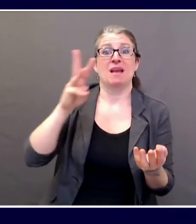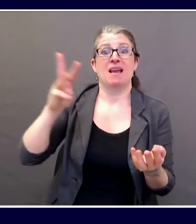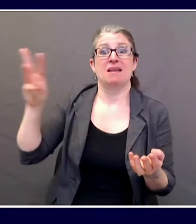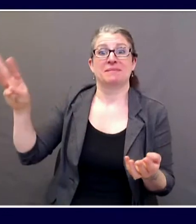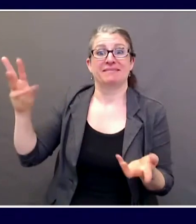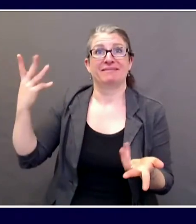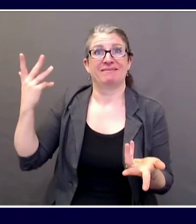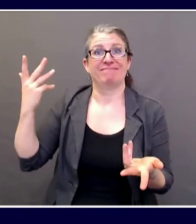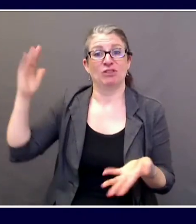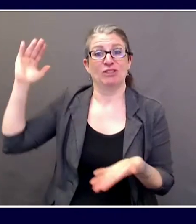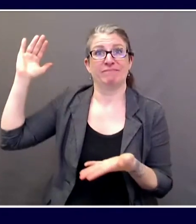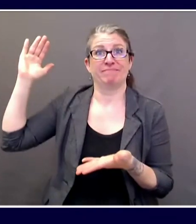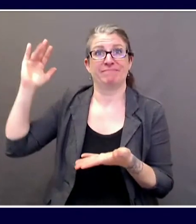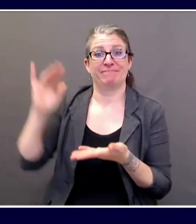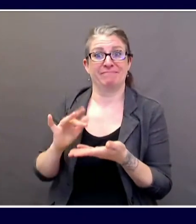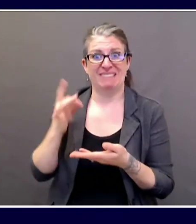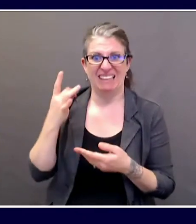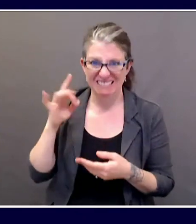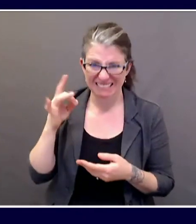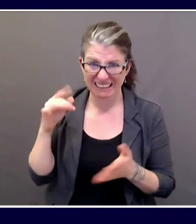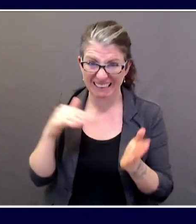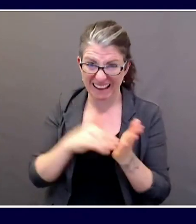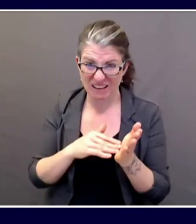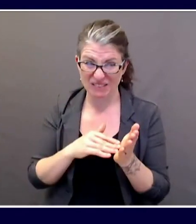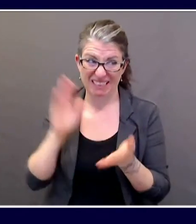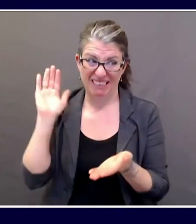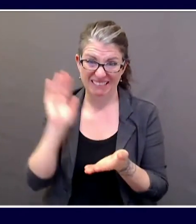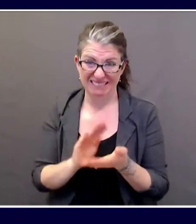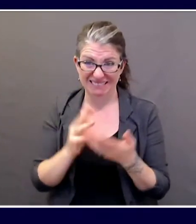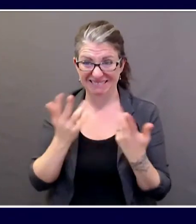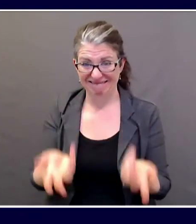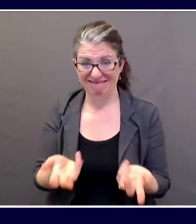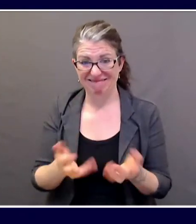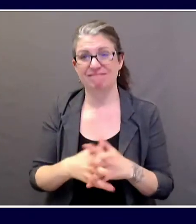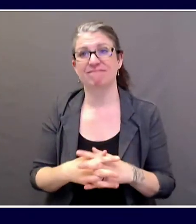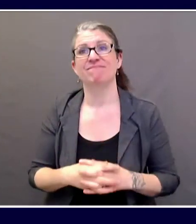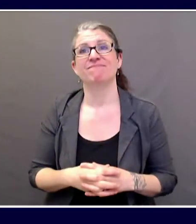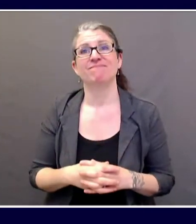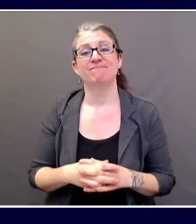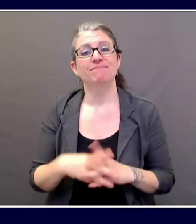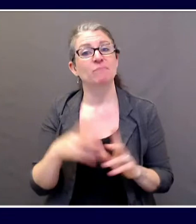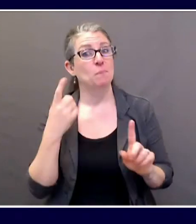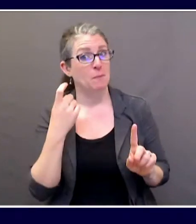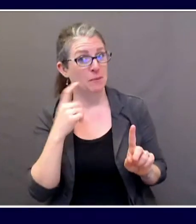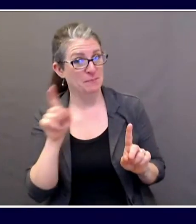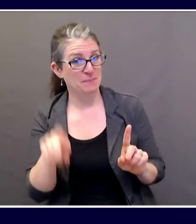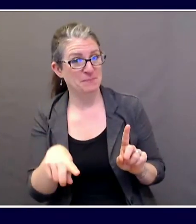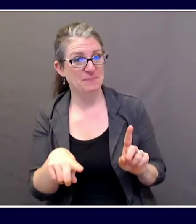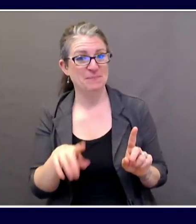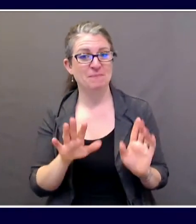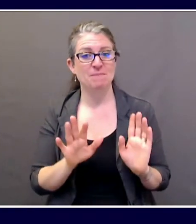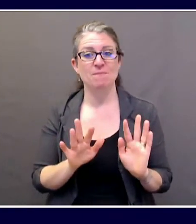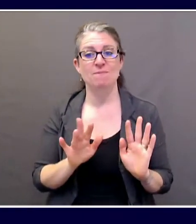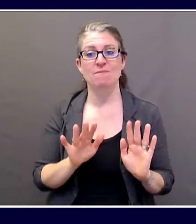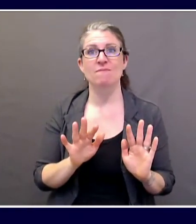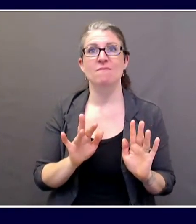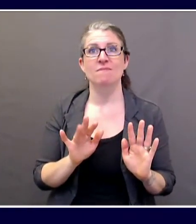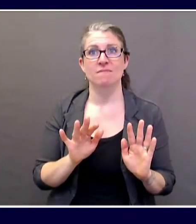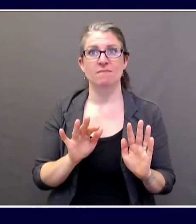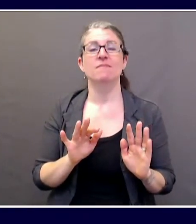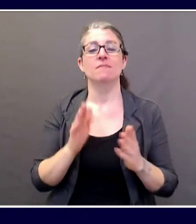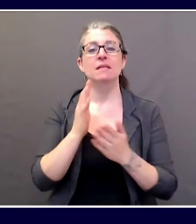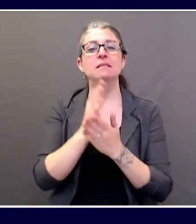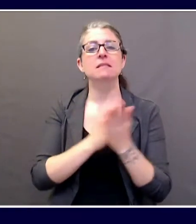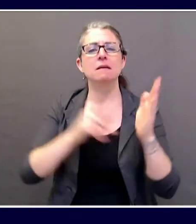quick question. I saw that there's been more studies that show that there seems to be very little transmission of the virus